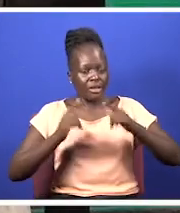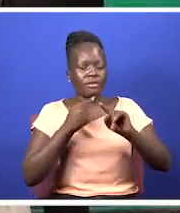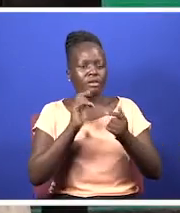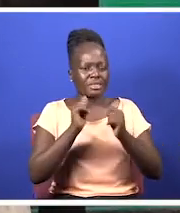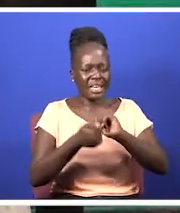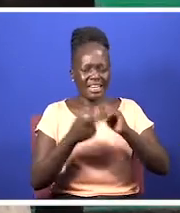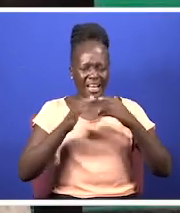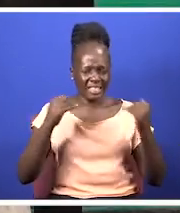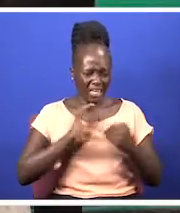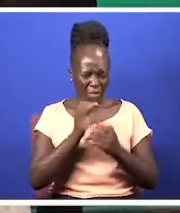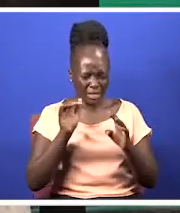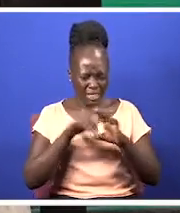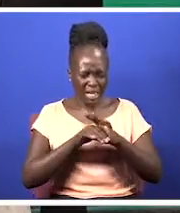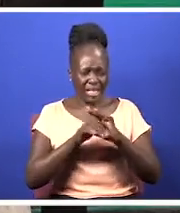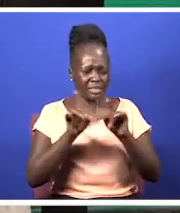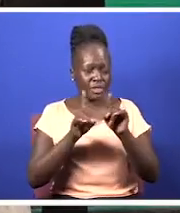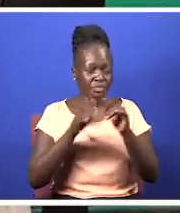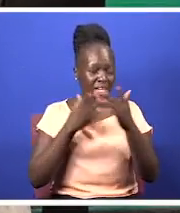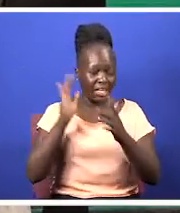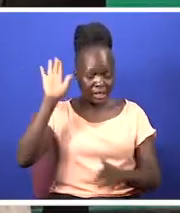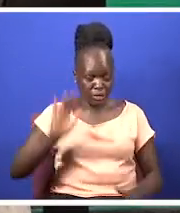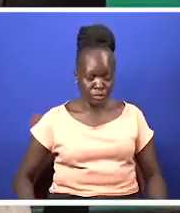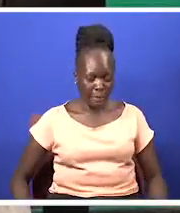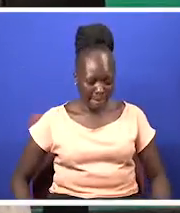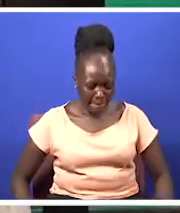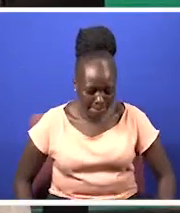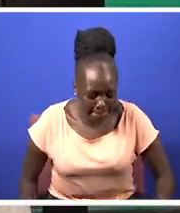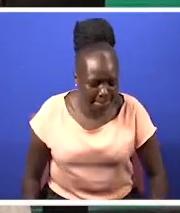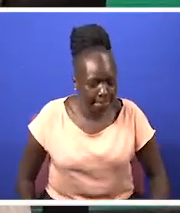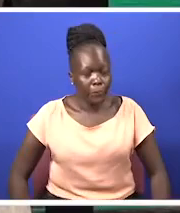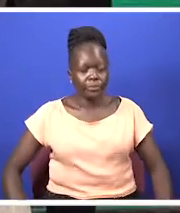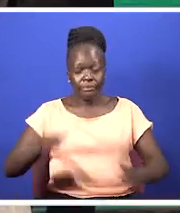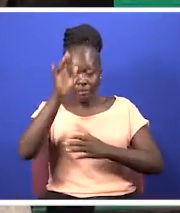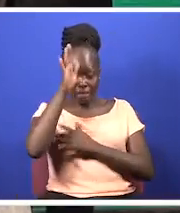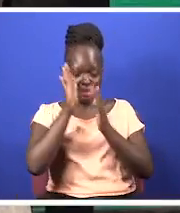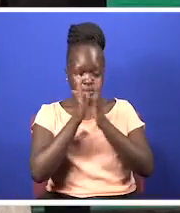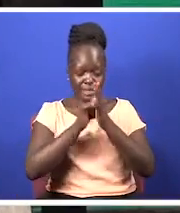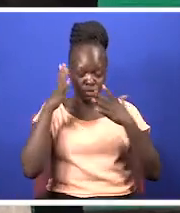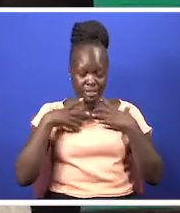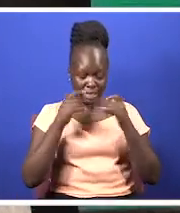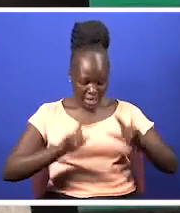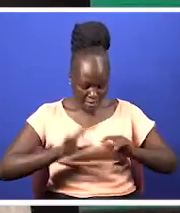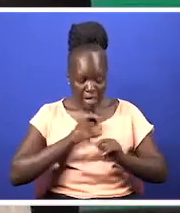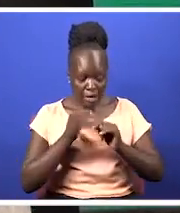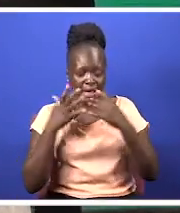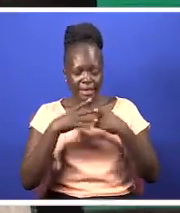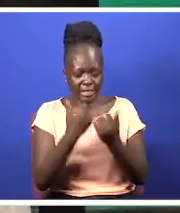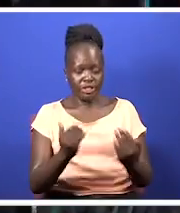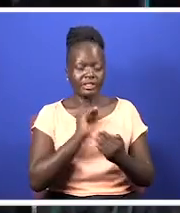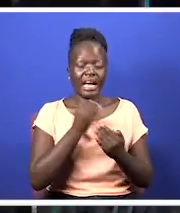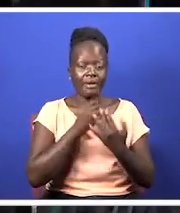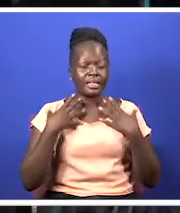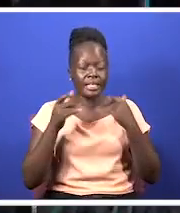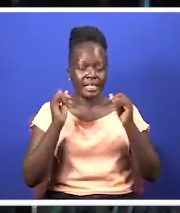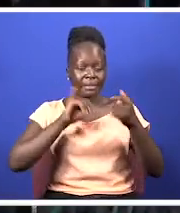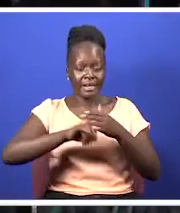from turning our hearts and our backs against you, O God. Father, we pray that you may heal our lives, heal our children,